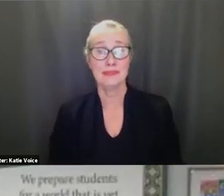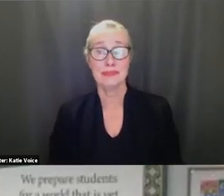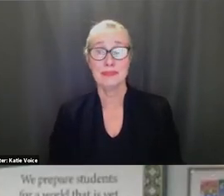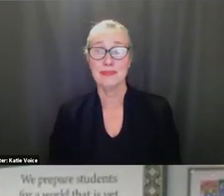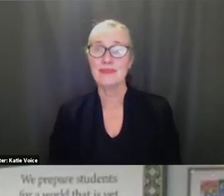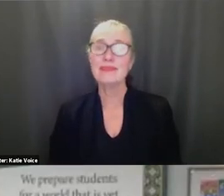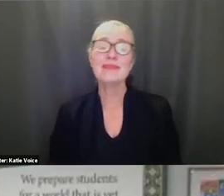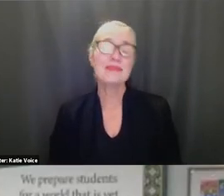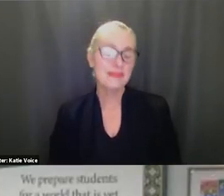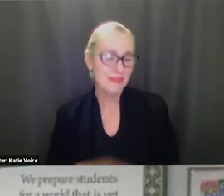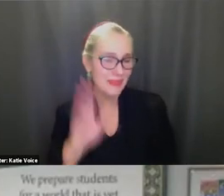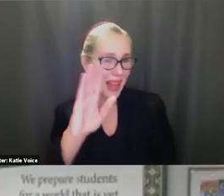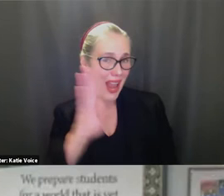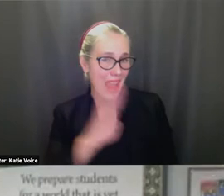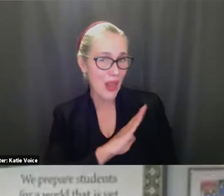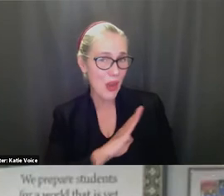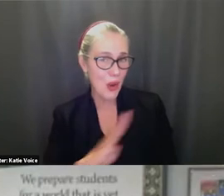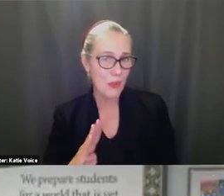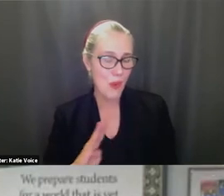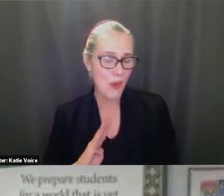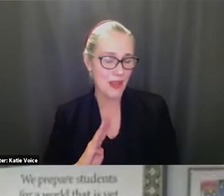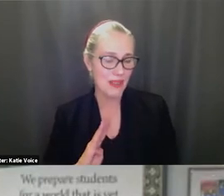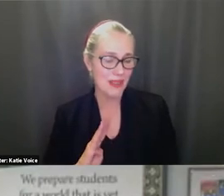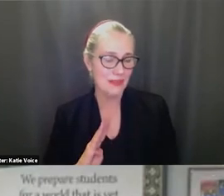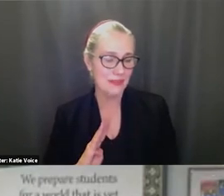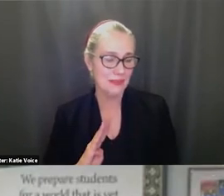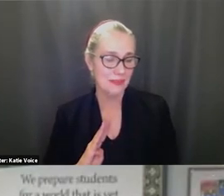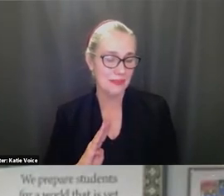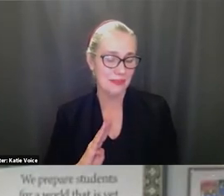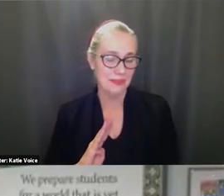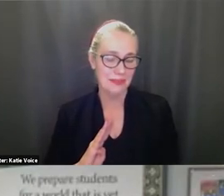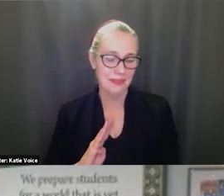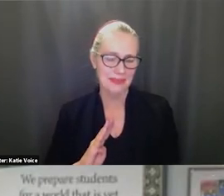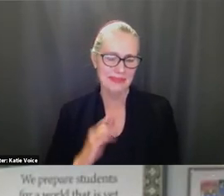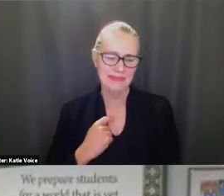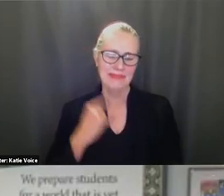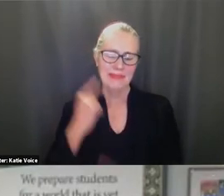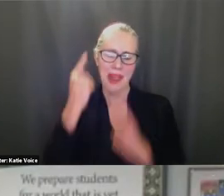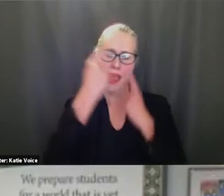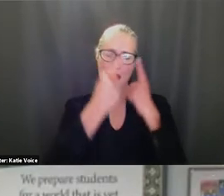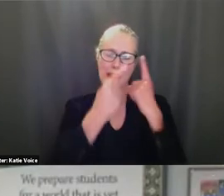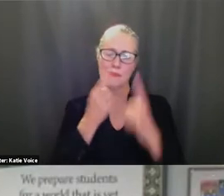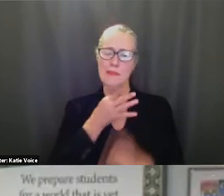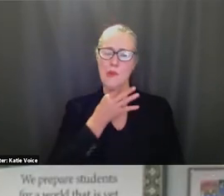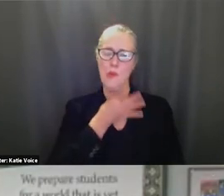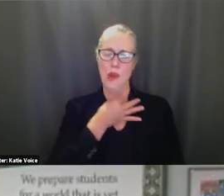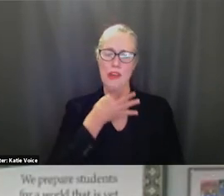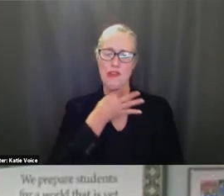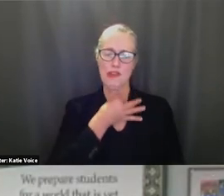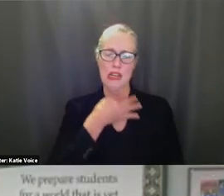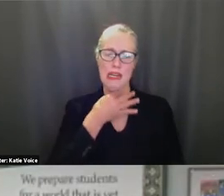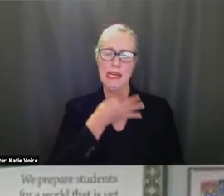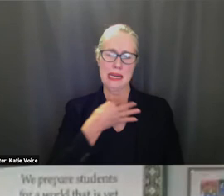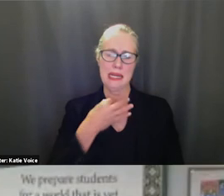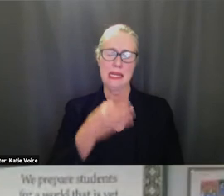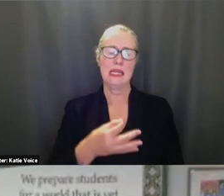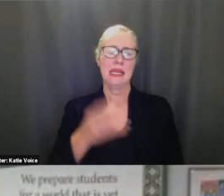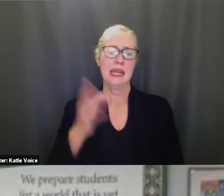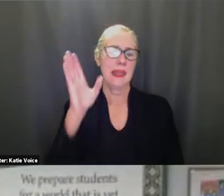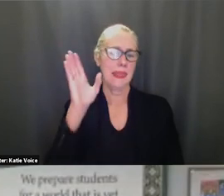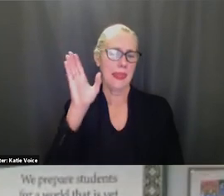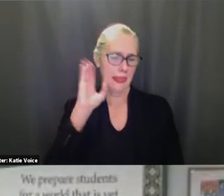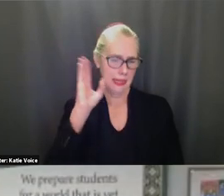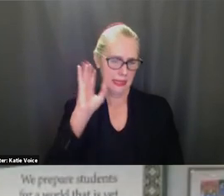hello board um i'm just uh wondering these listening sessions that were had